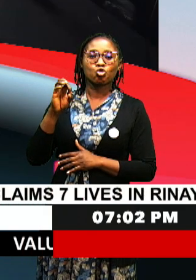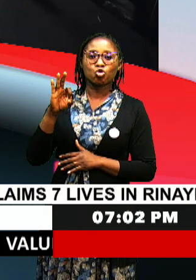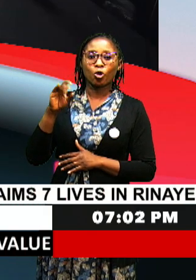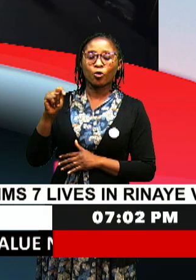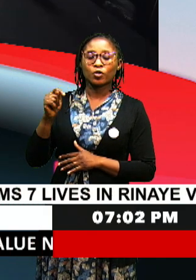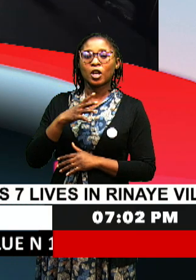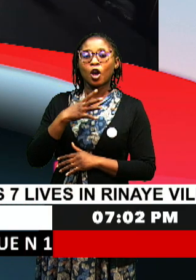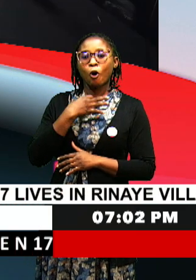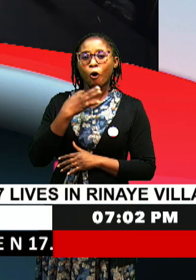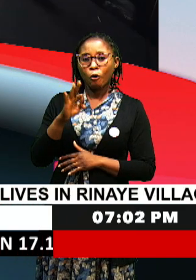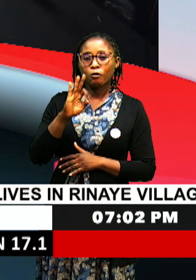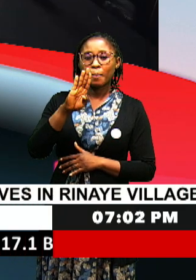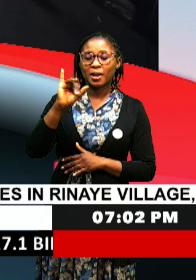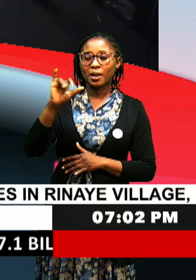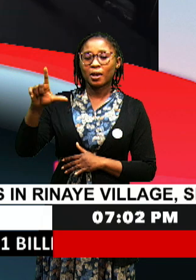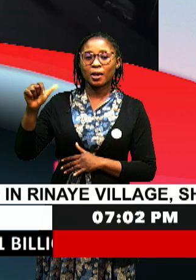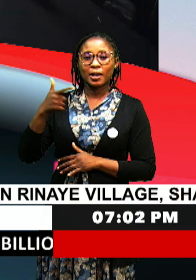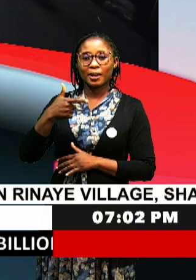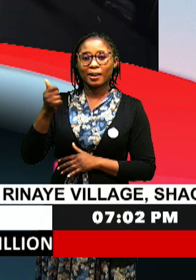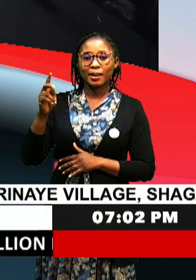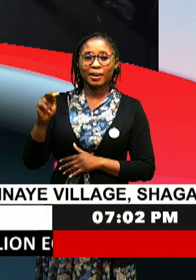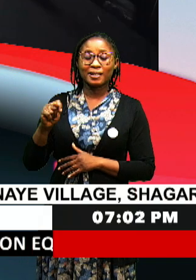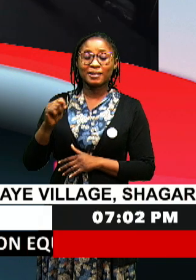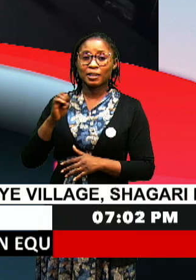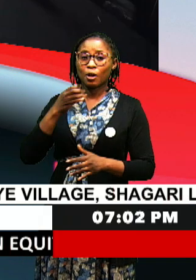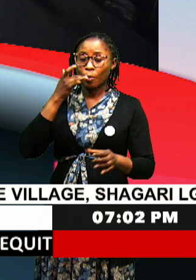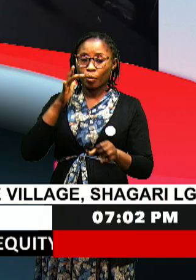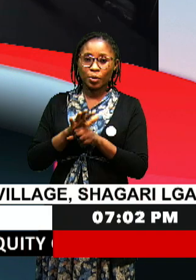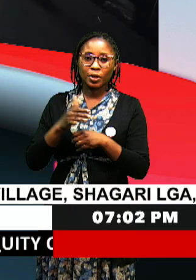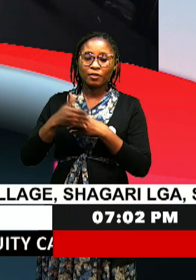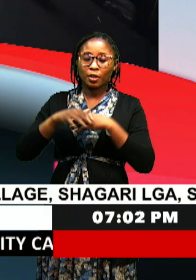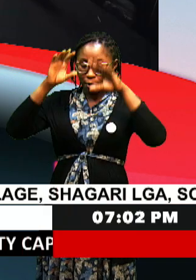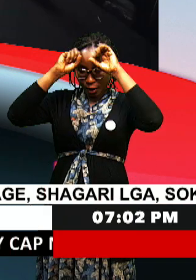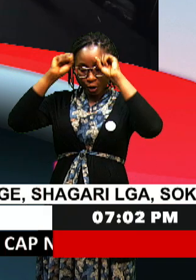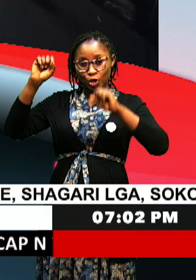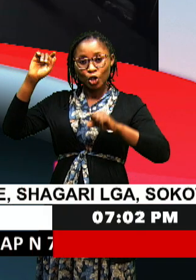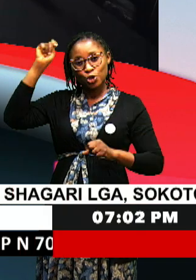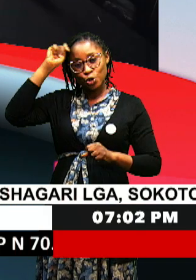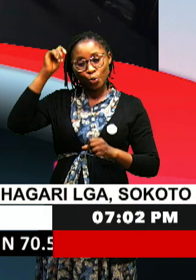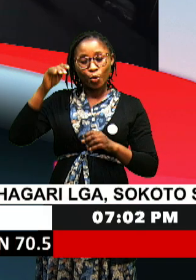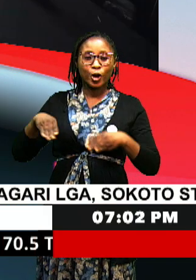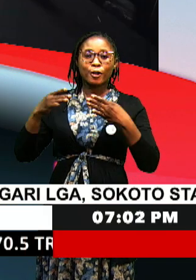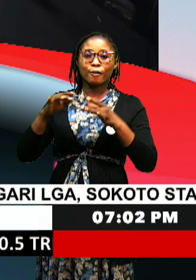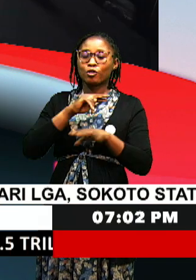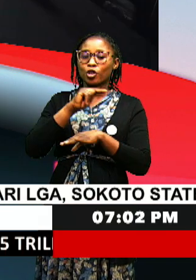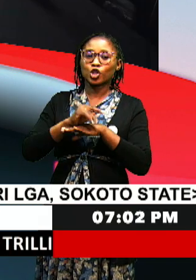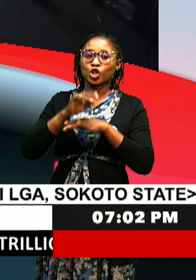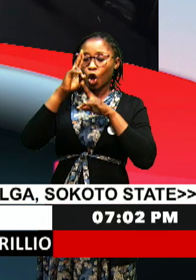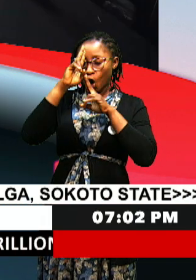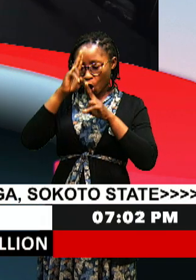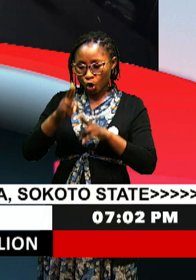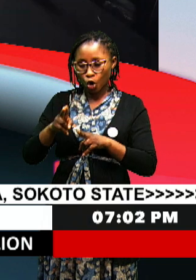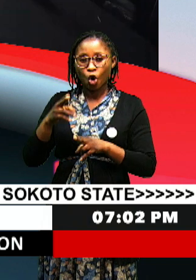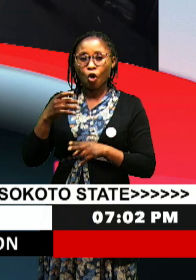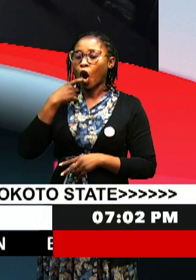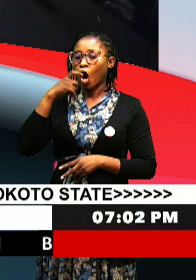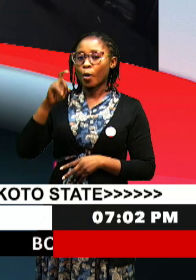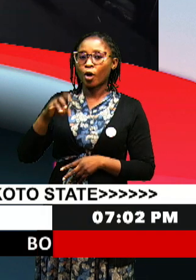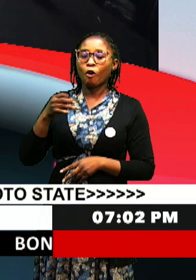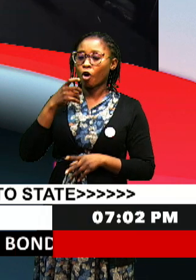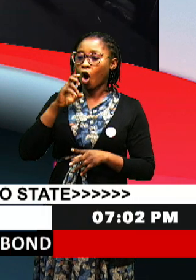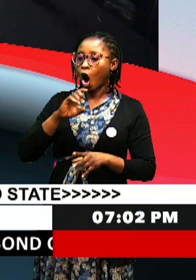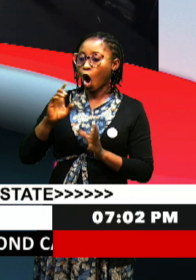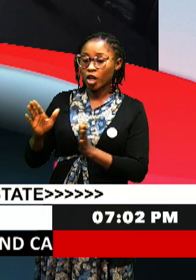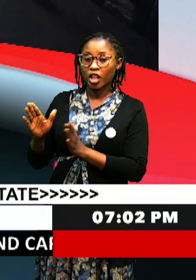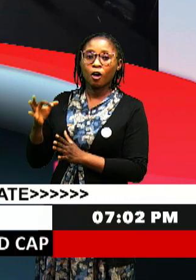made this new commitment after President Bola Tinubu conferred a national honor of Commander of the Order of the Federal